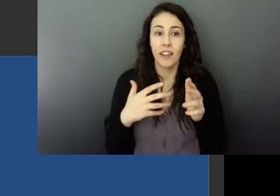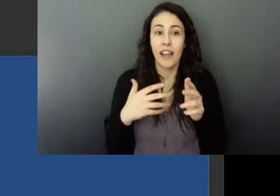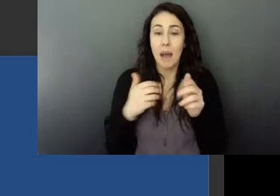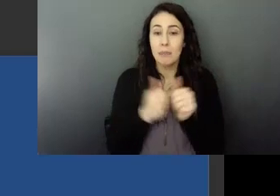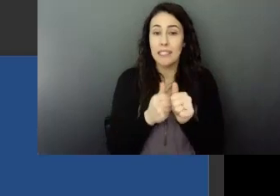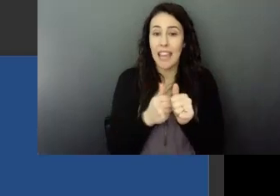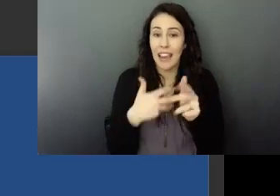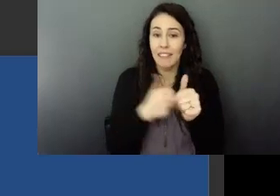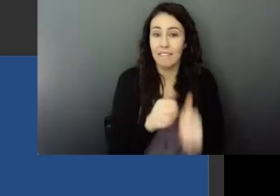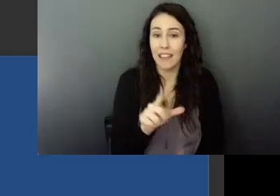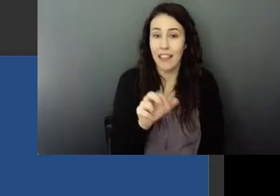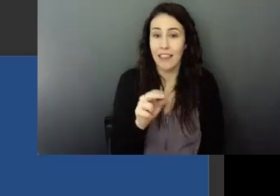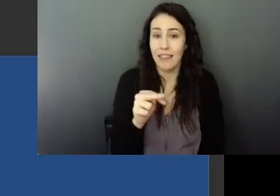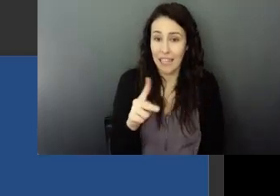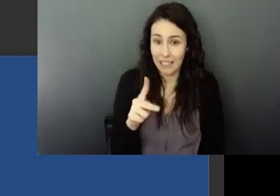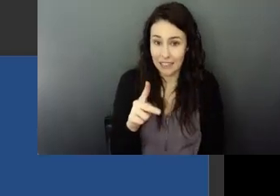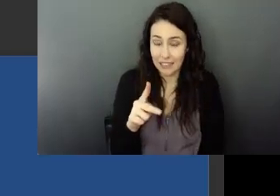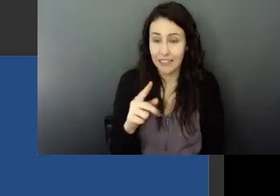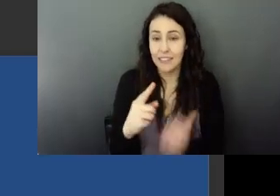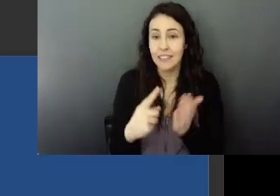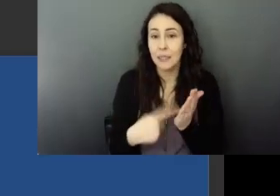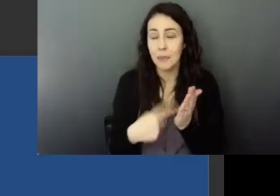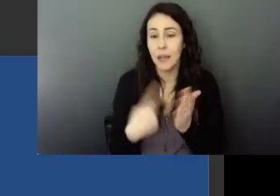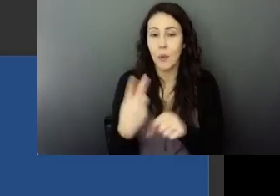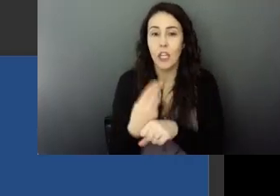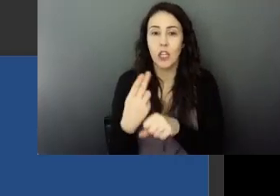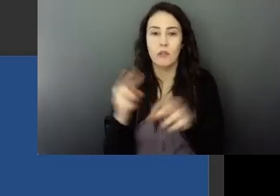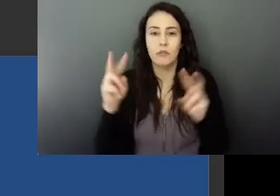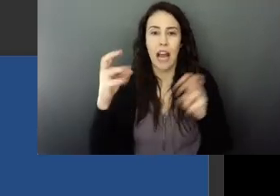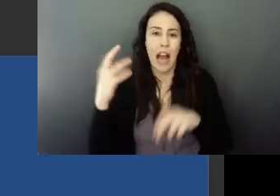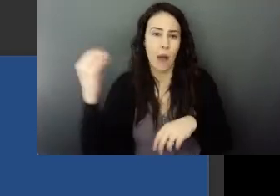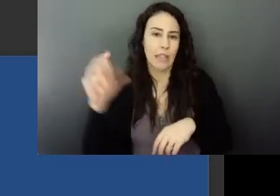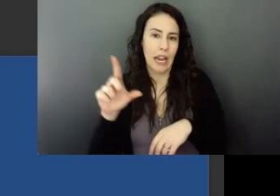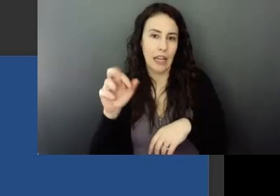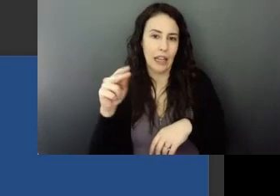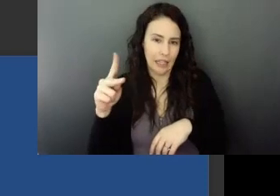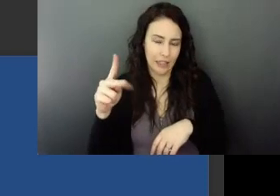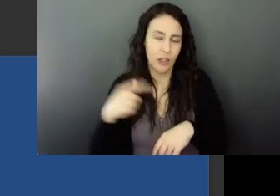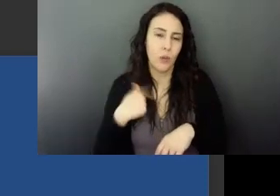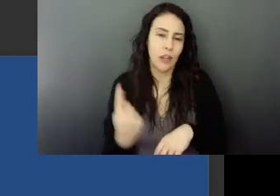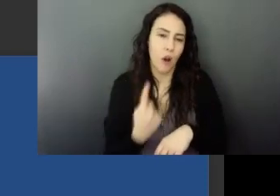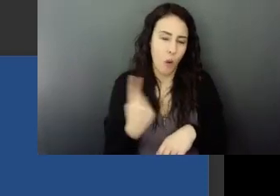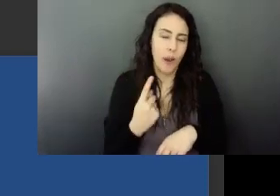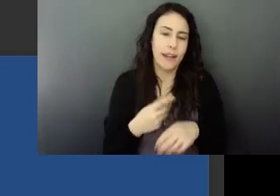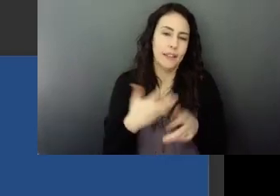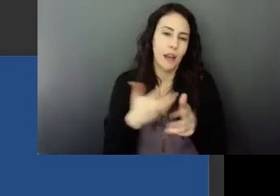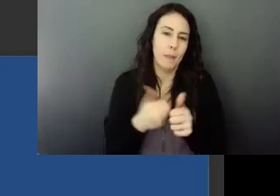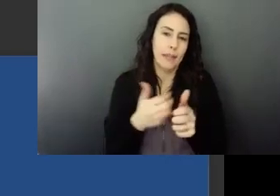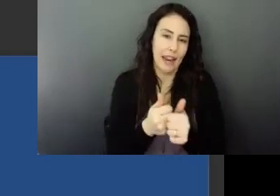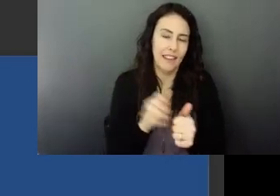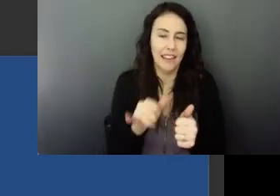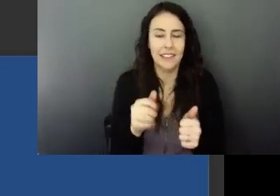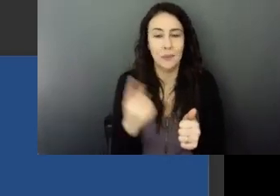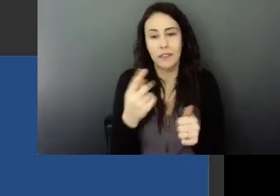outside links, and so we're always updating those. And that is just one of the fun parts of the